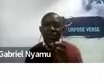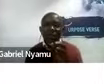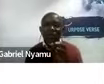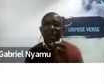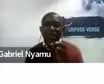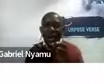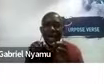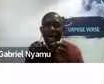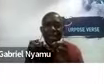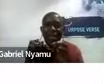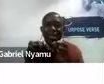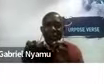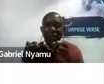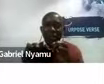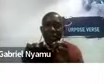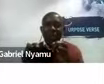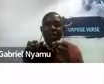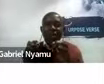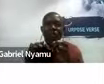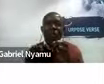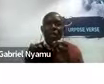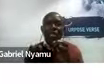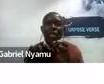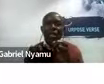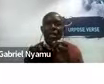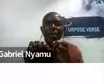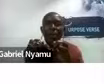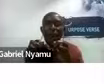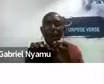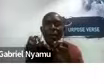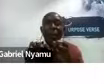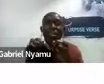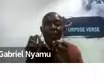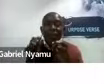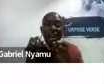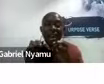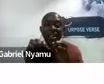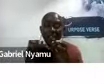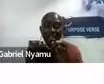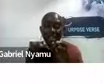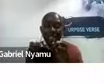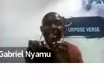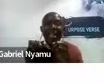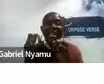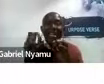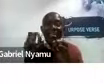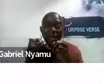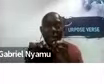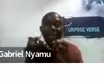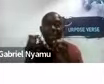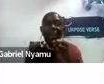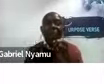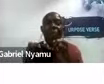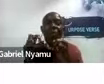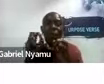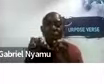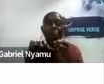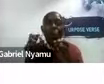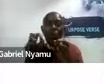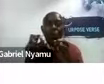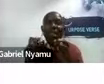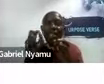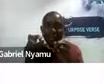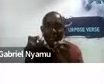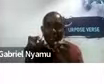clothes. I dress people. In short, he was telling me, my purpose for running this business is making people